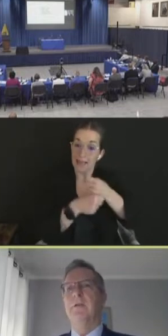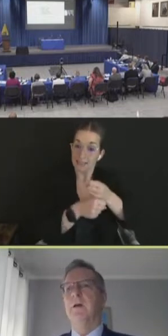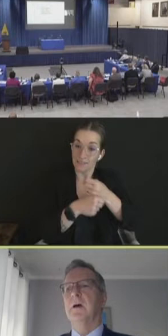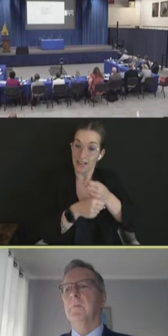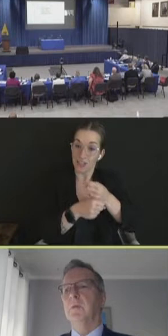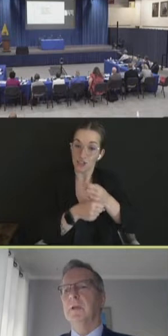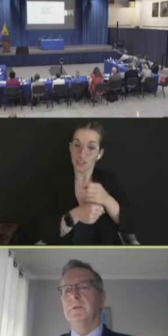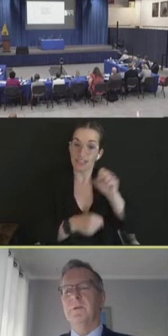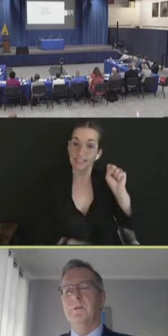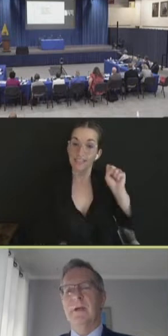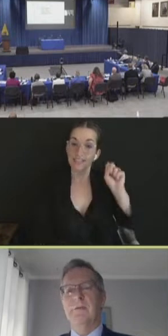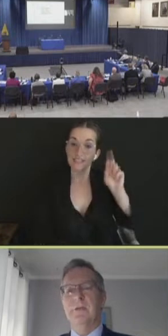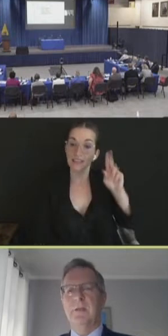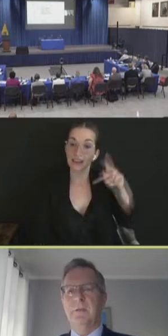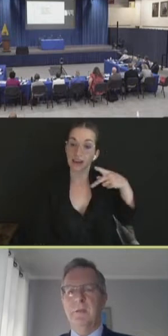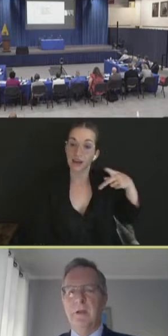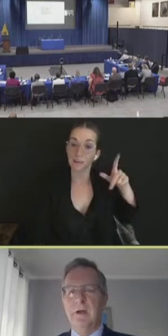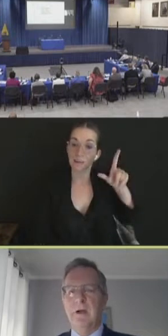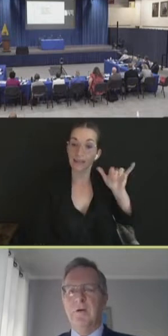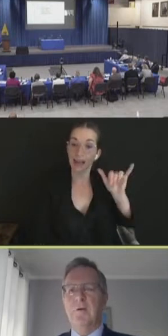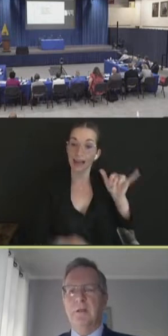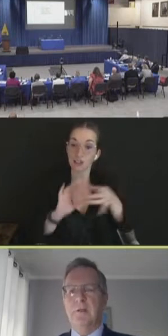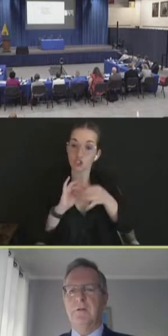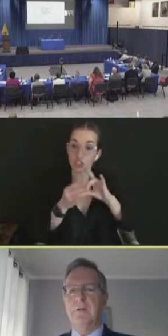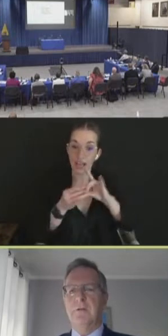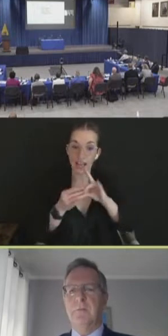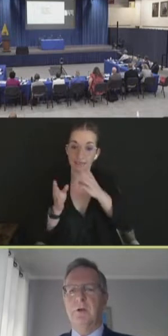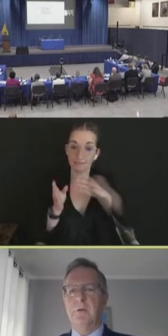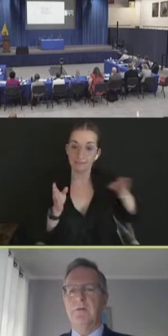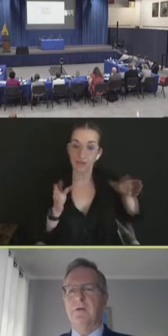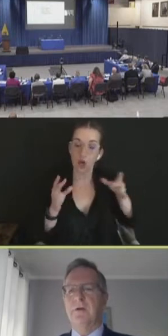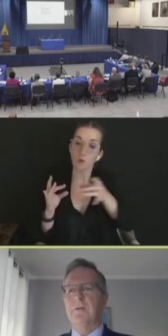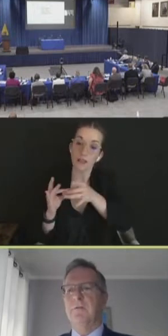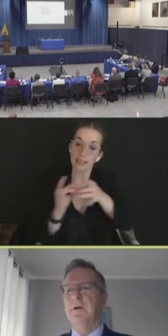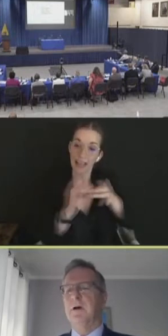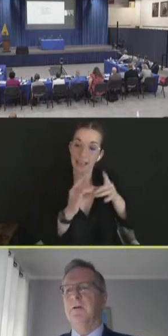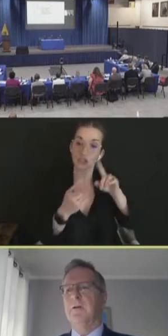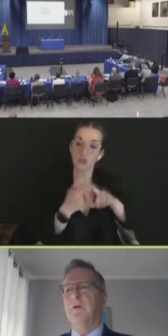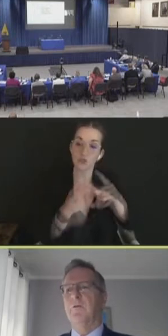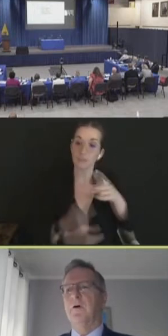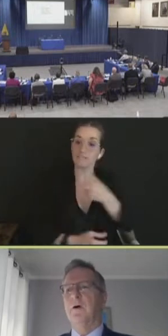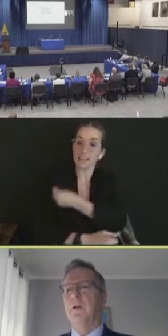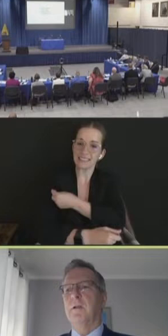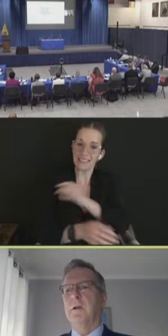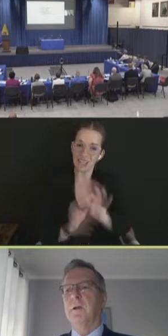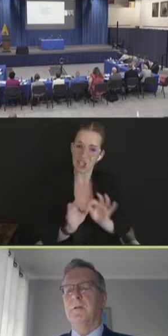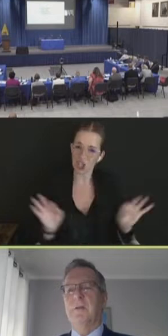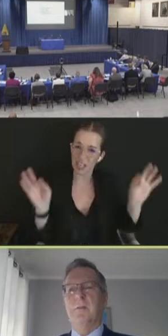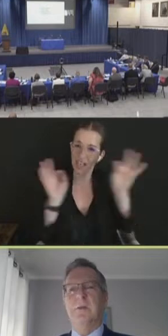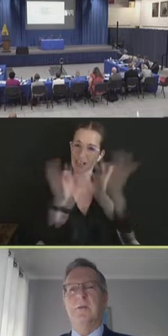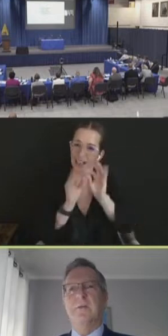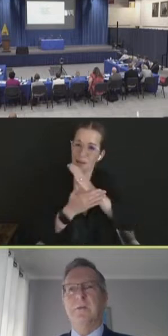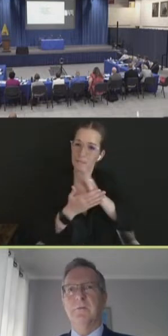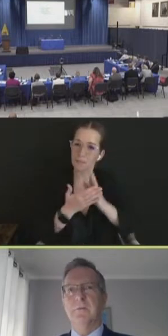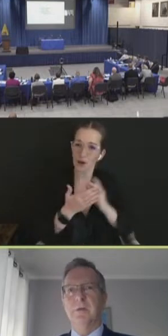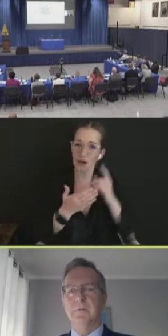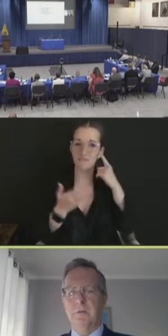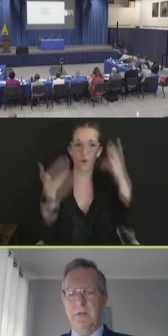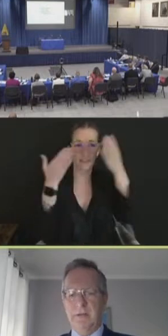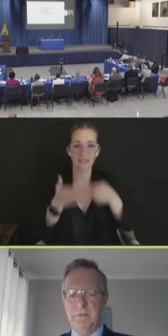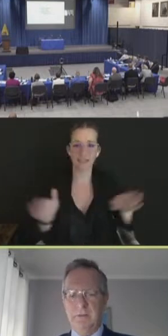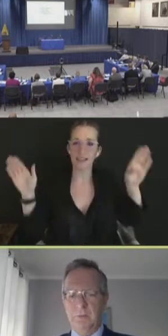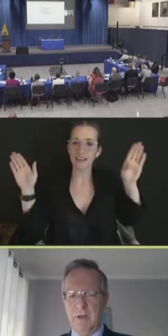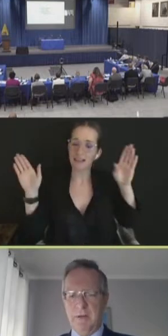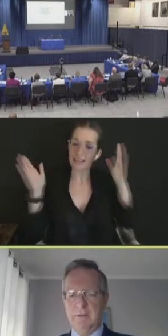chain related to vaccines are a critical component of the overall development and delivery of